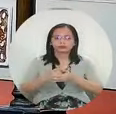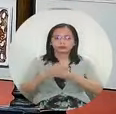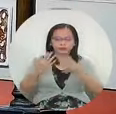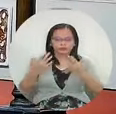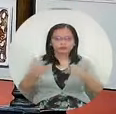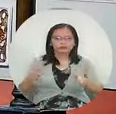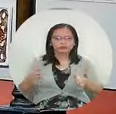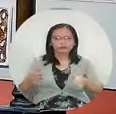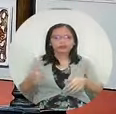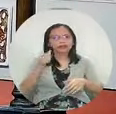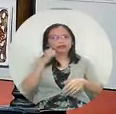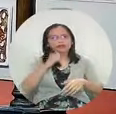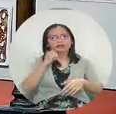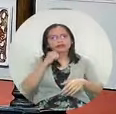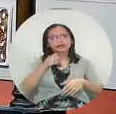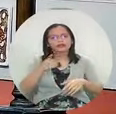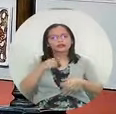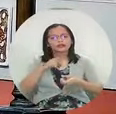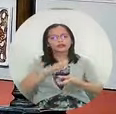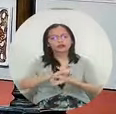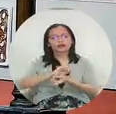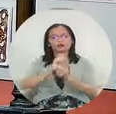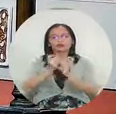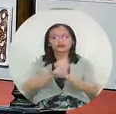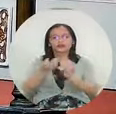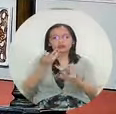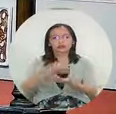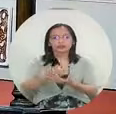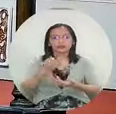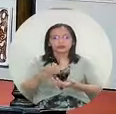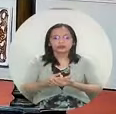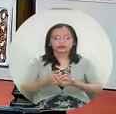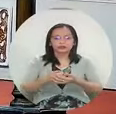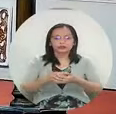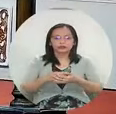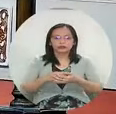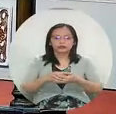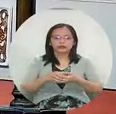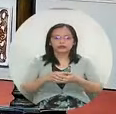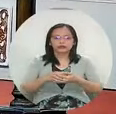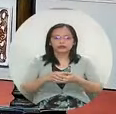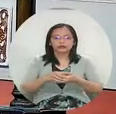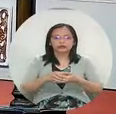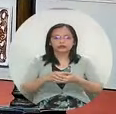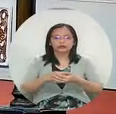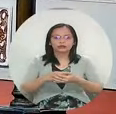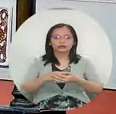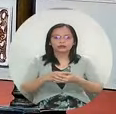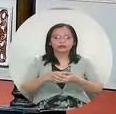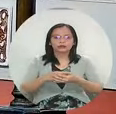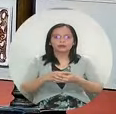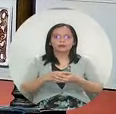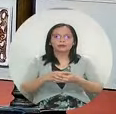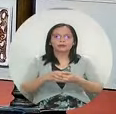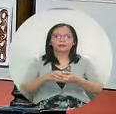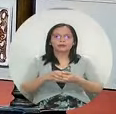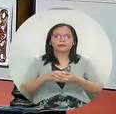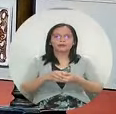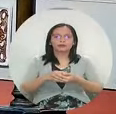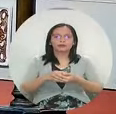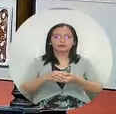Pagkatapos, ang babae may sinsiyo. Nga ihatag kay J.O. Grooms. Pero gidawat na niya